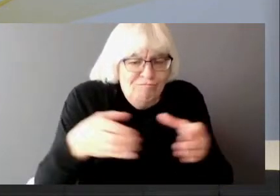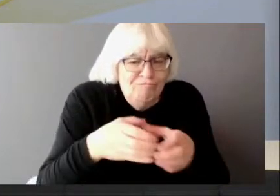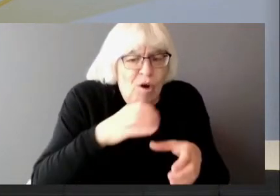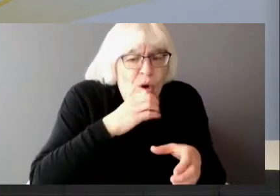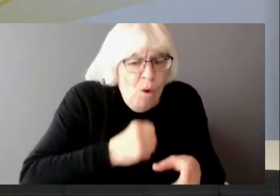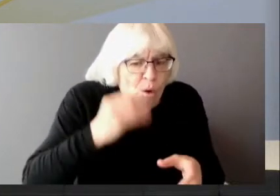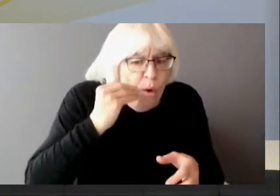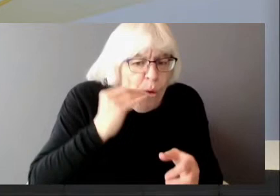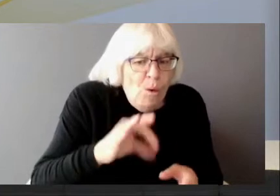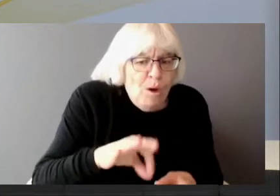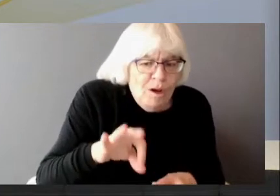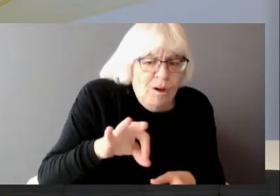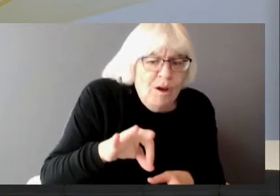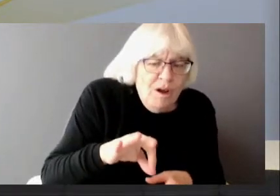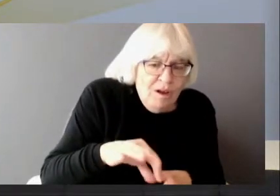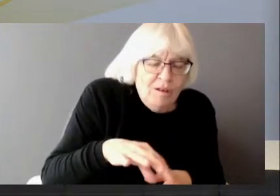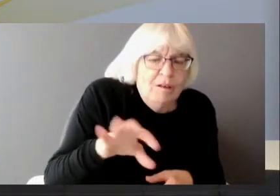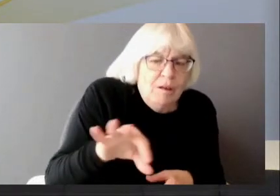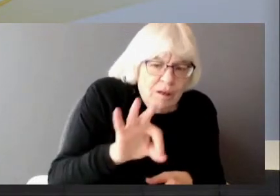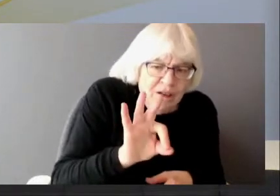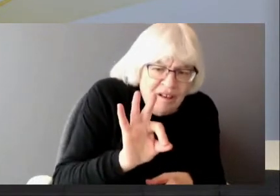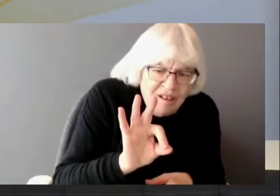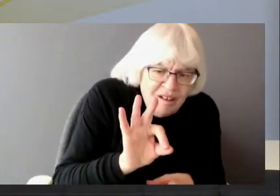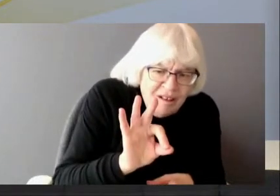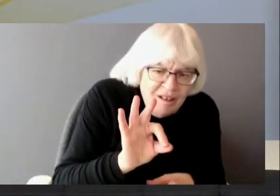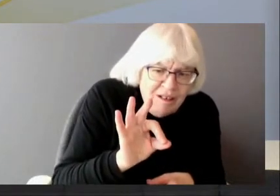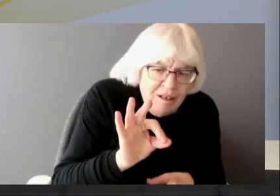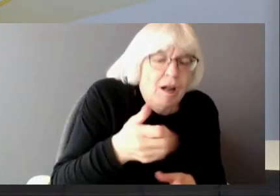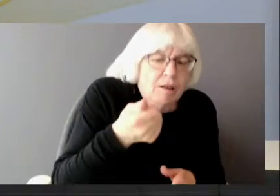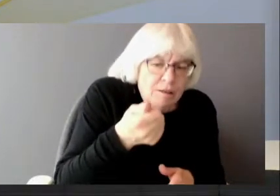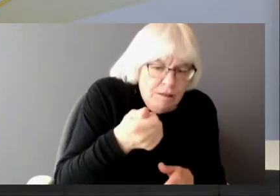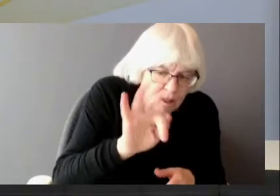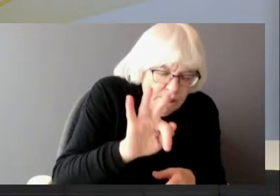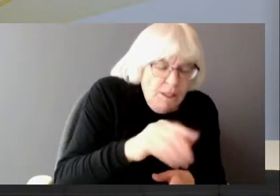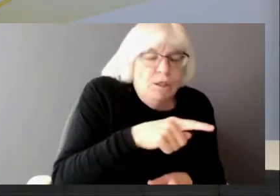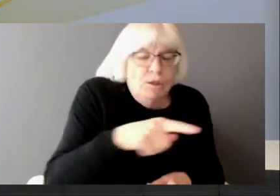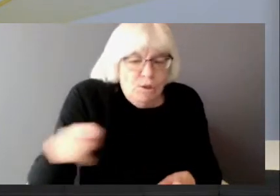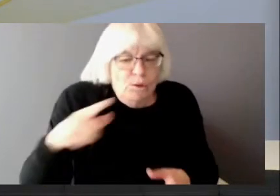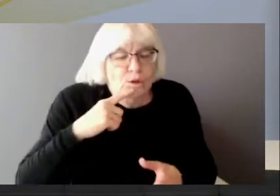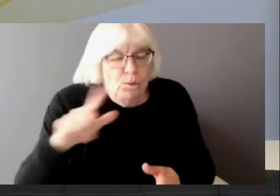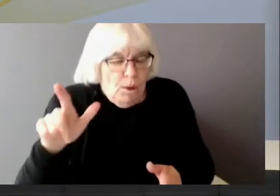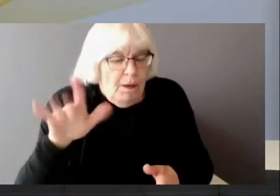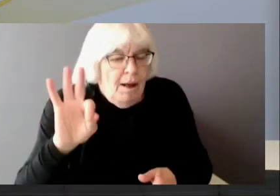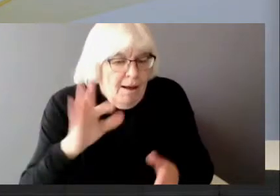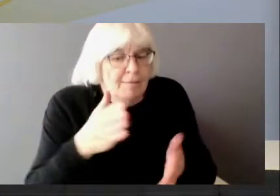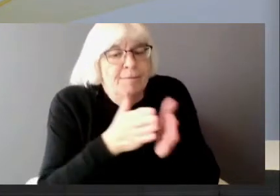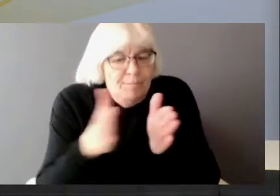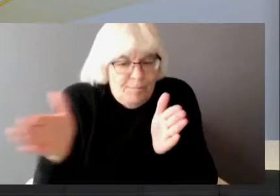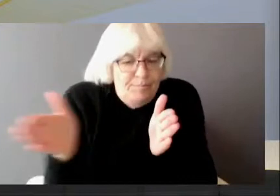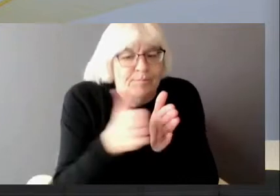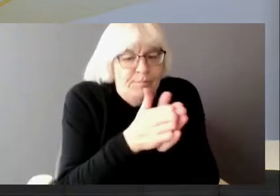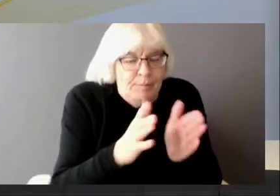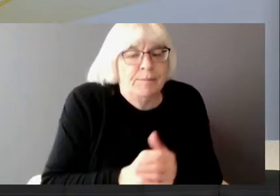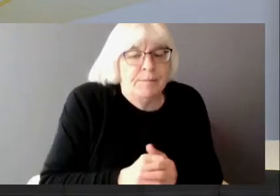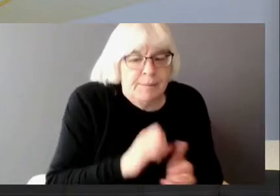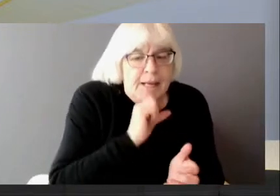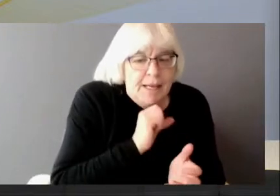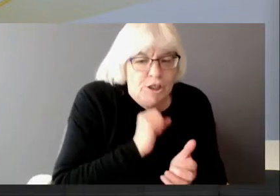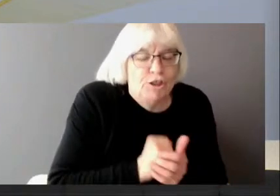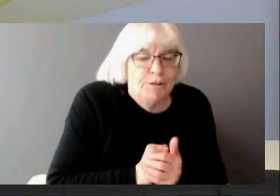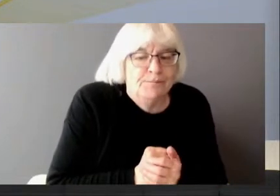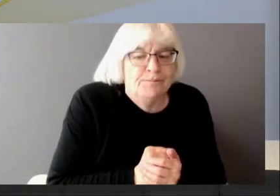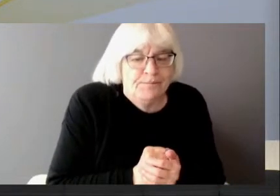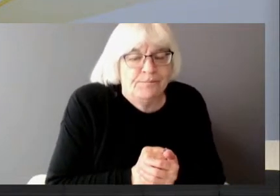of discussing some pilot testing of our rapid tests in conjunction with a PCR test,